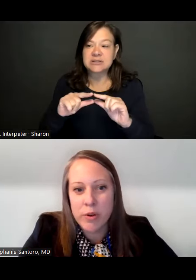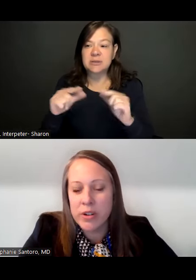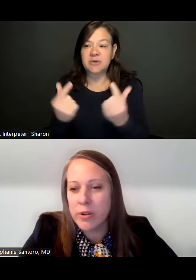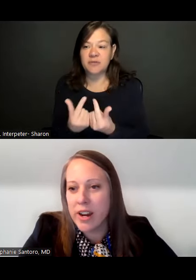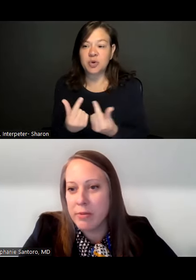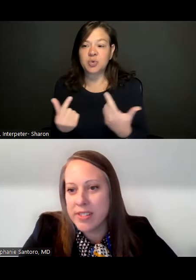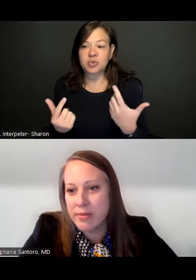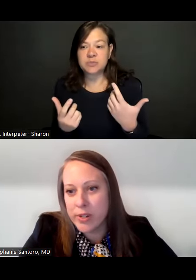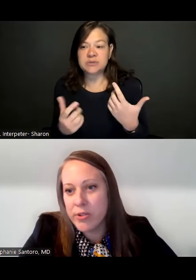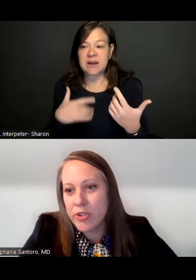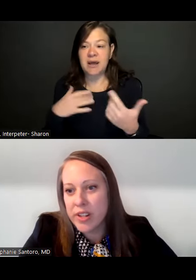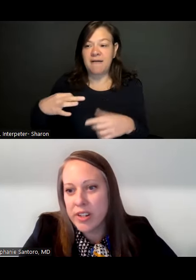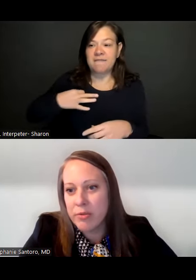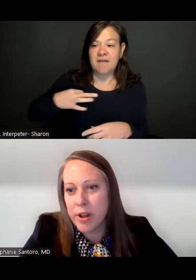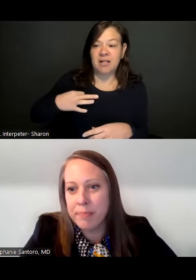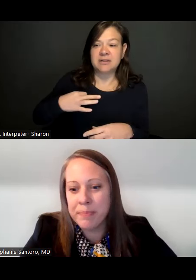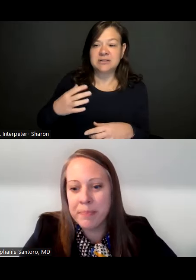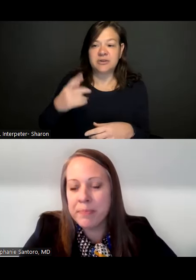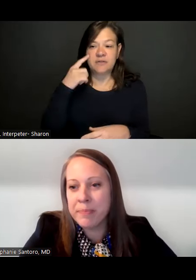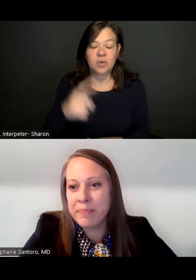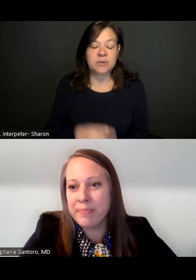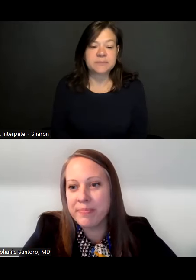volunteer for or I receive research funding from.